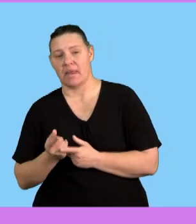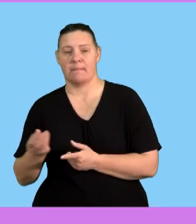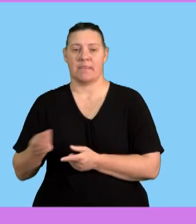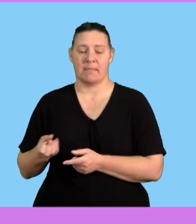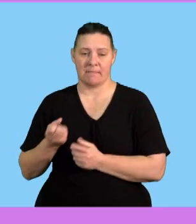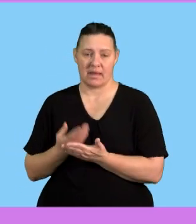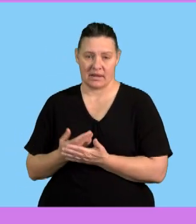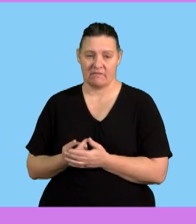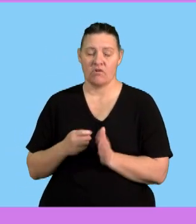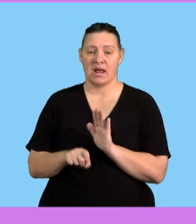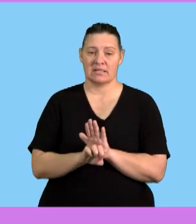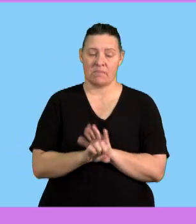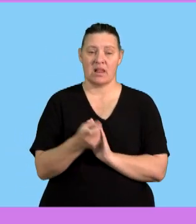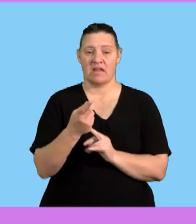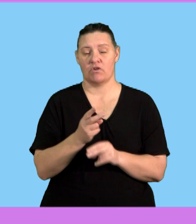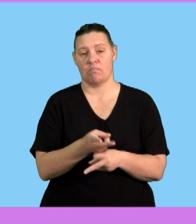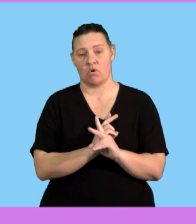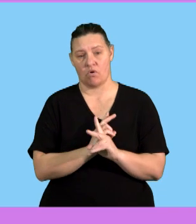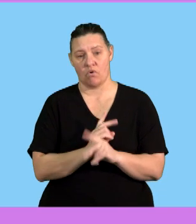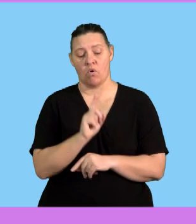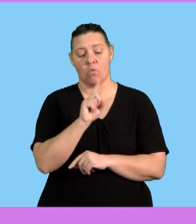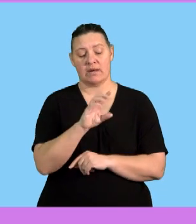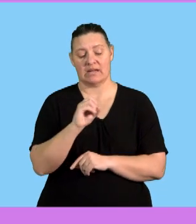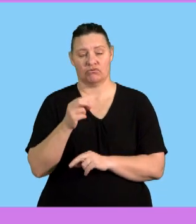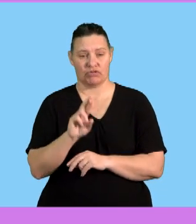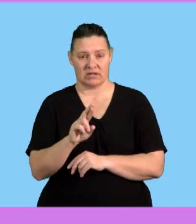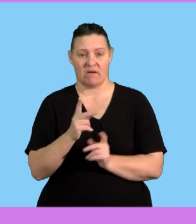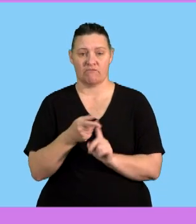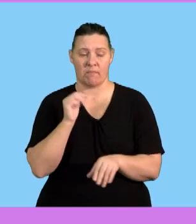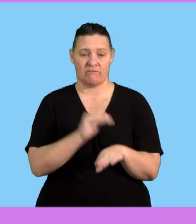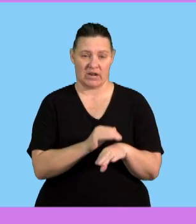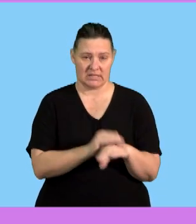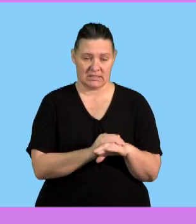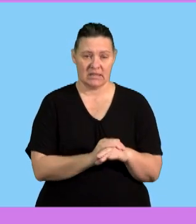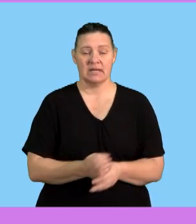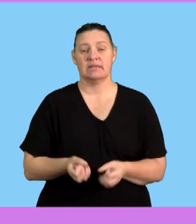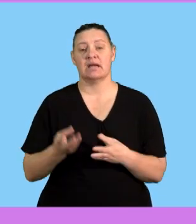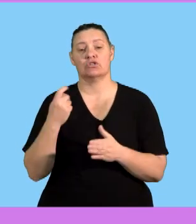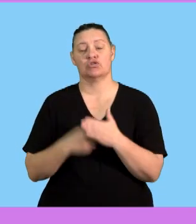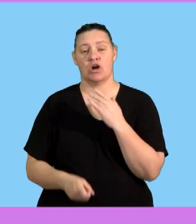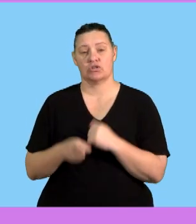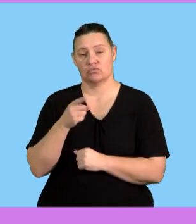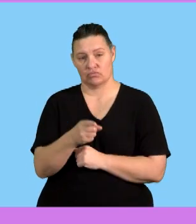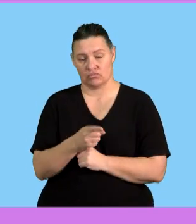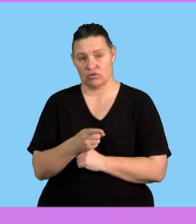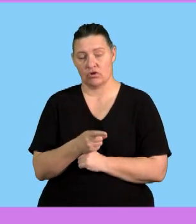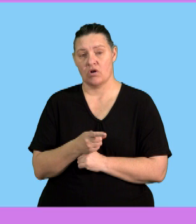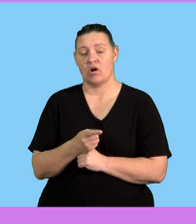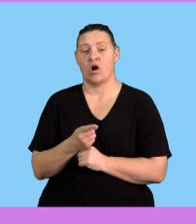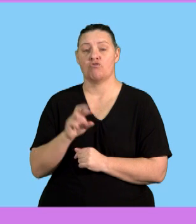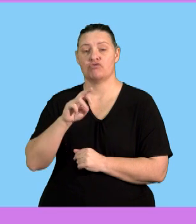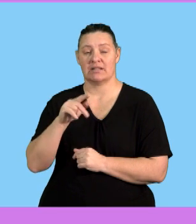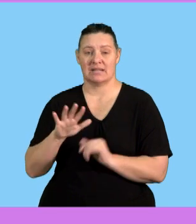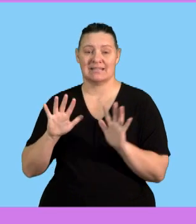Example, if you borrowed 100 Rand from your friend and they charged you an interest rate